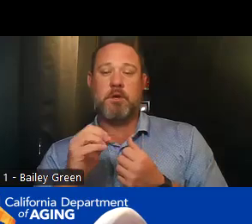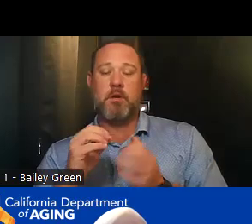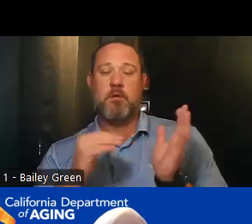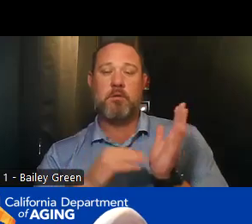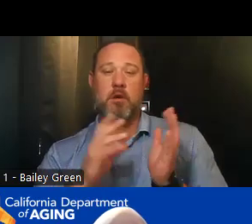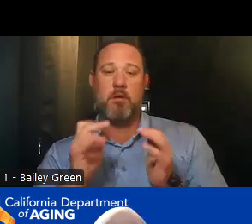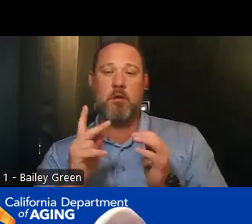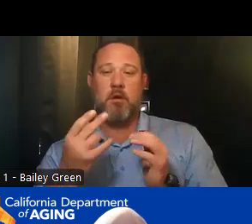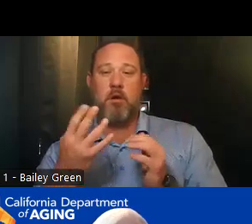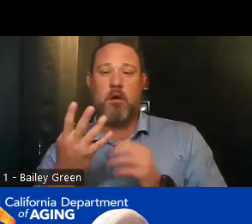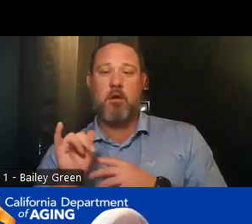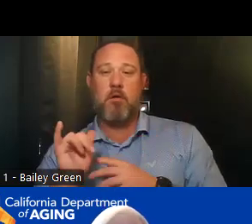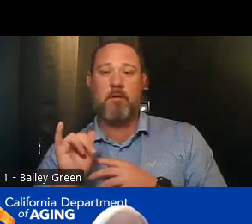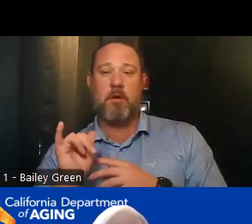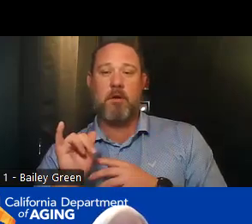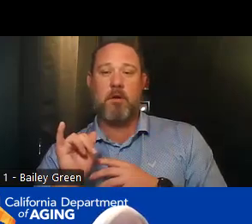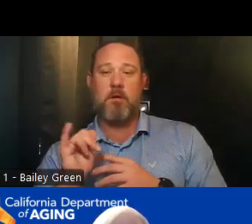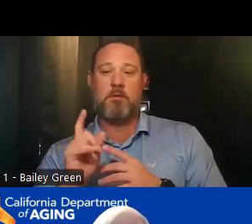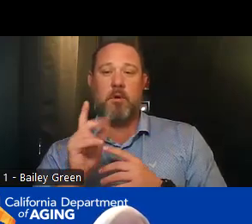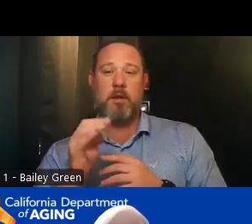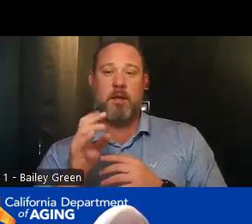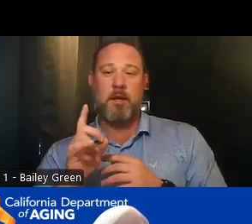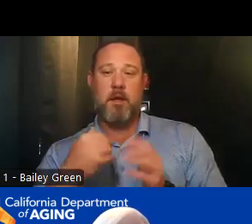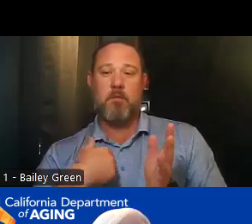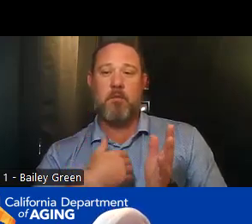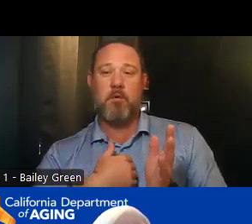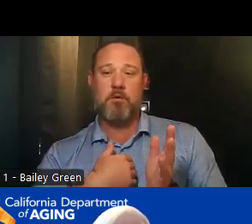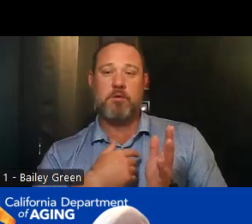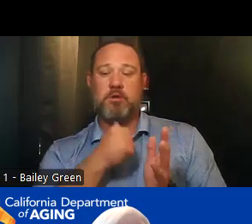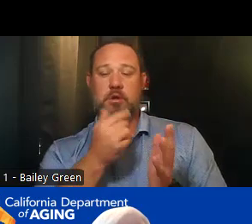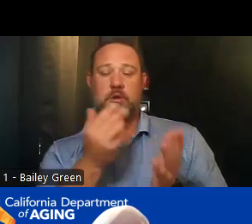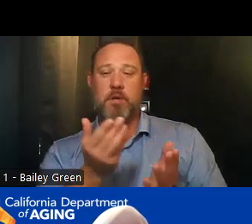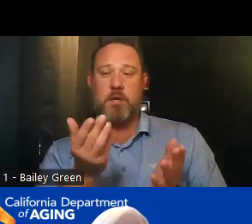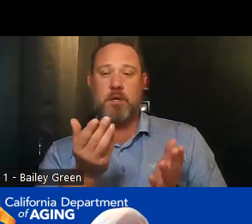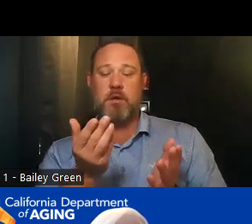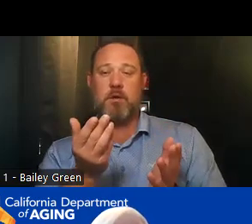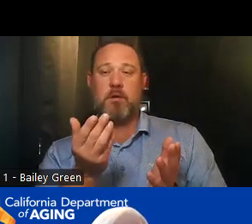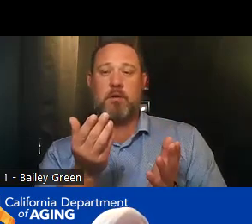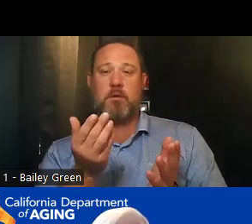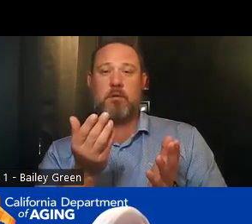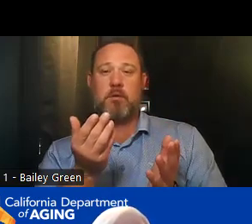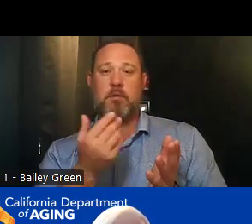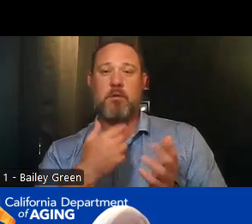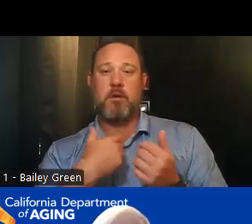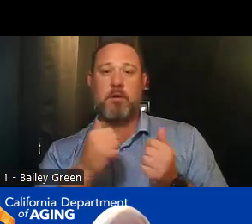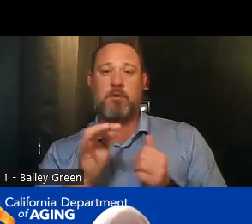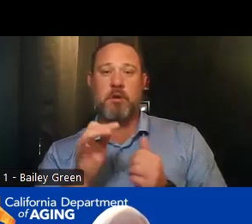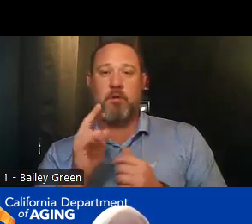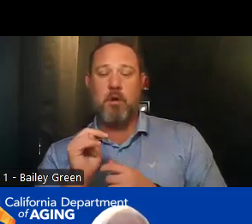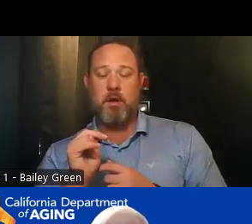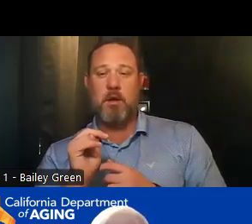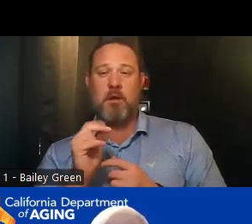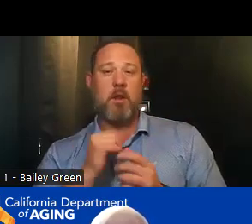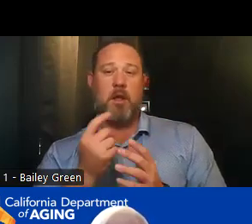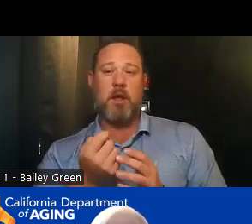Dr. Clark Harvey, is one of the EACAD members. She unfortunately couldn't be here. I tried logging in, but I got